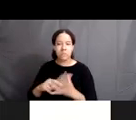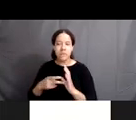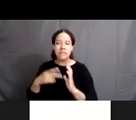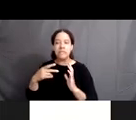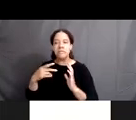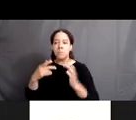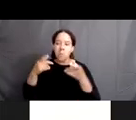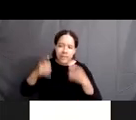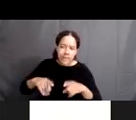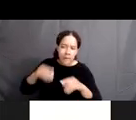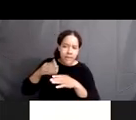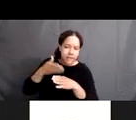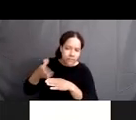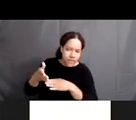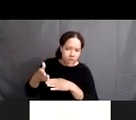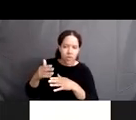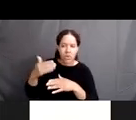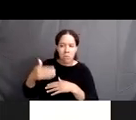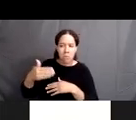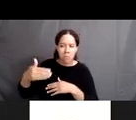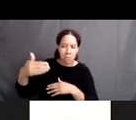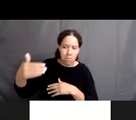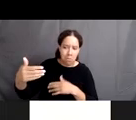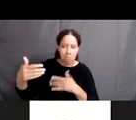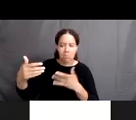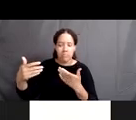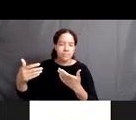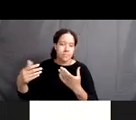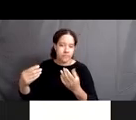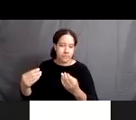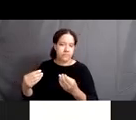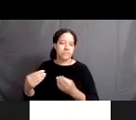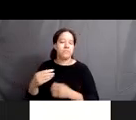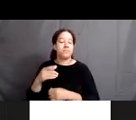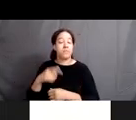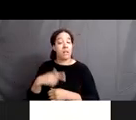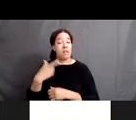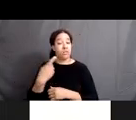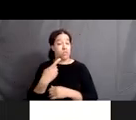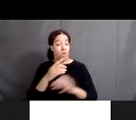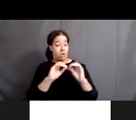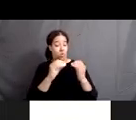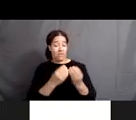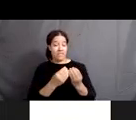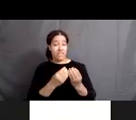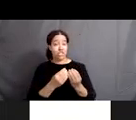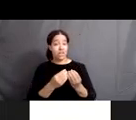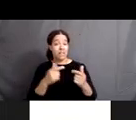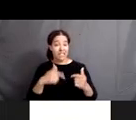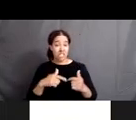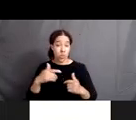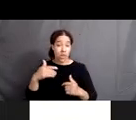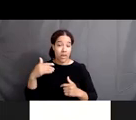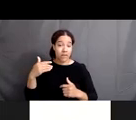sector or the industry? Well, a wonderful organization has been doing benchmarking with these